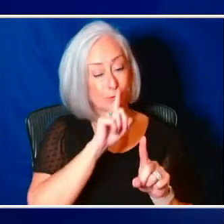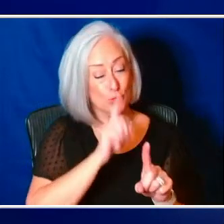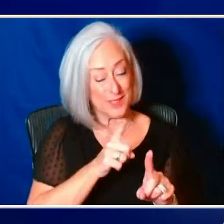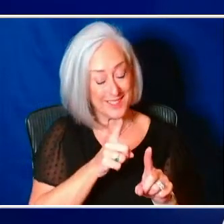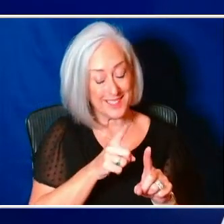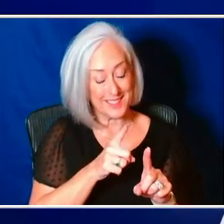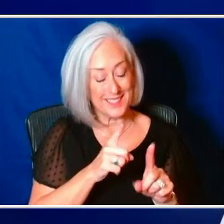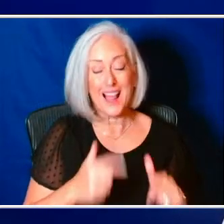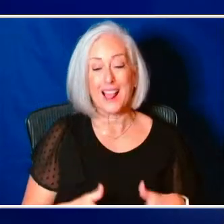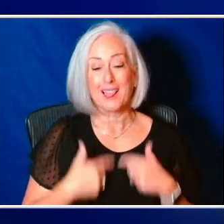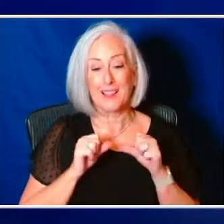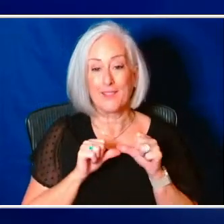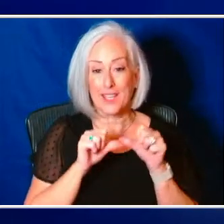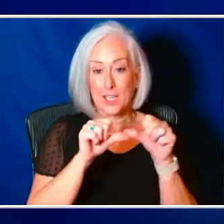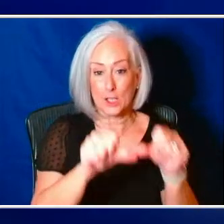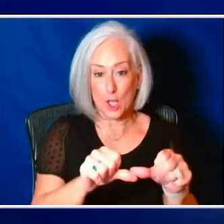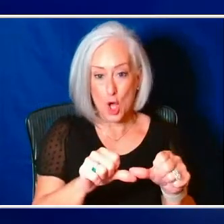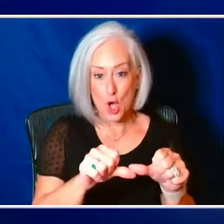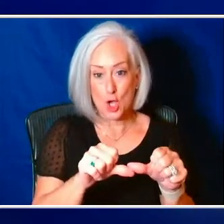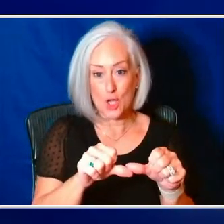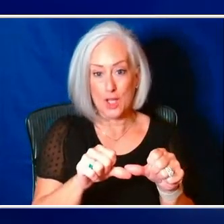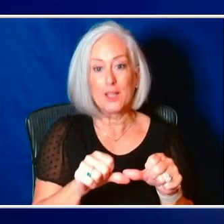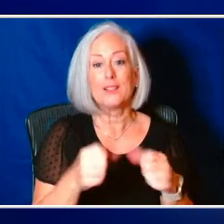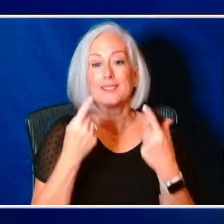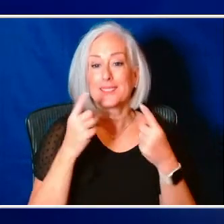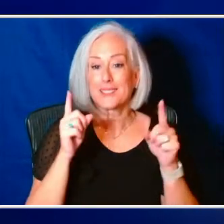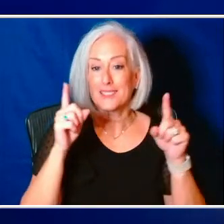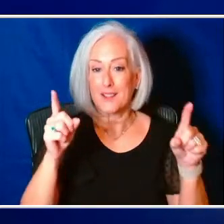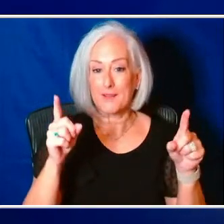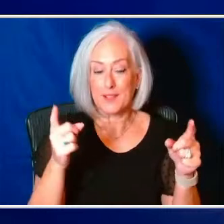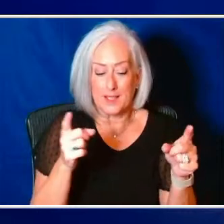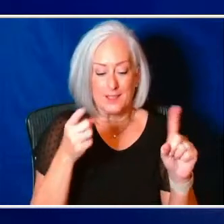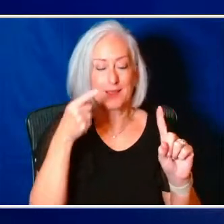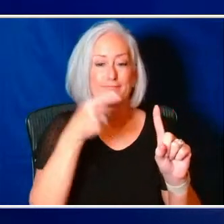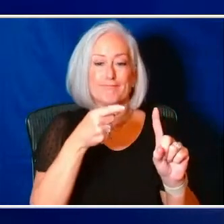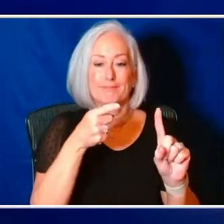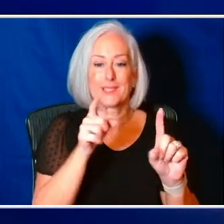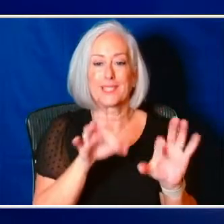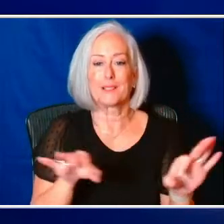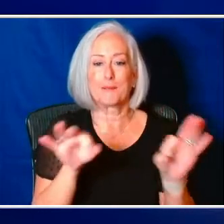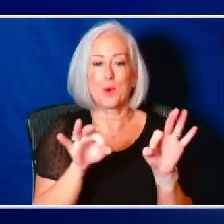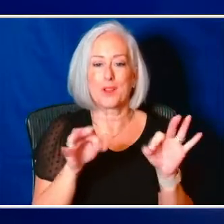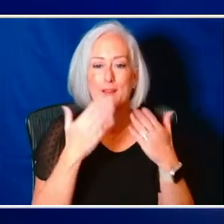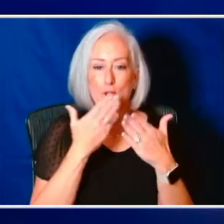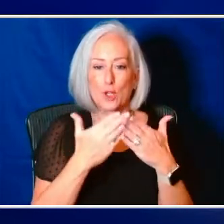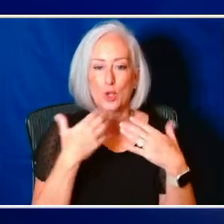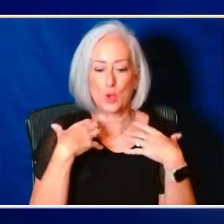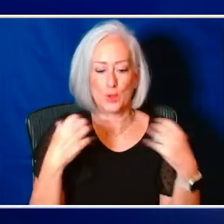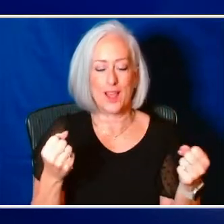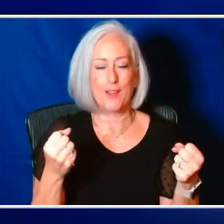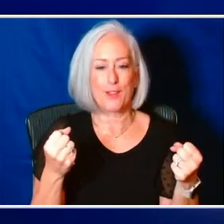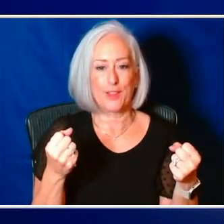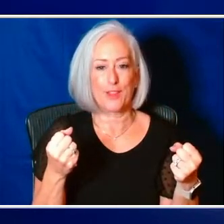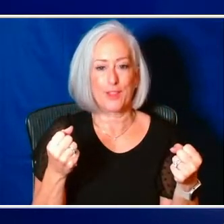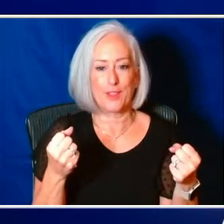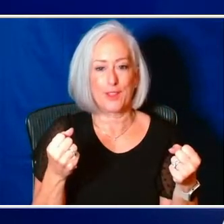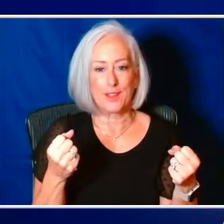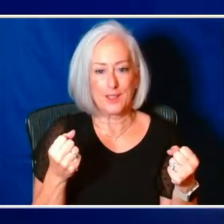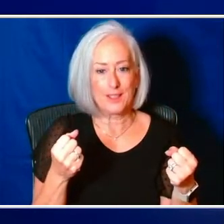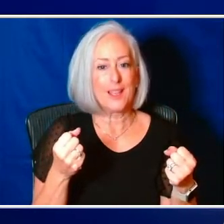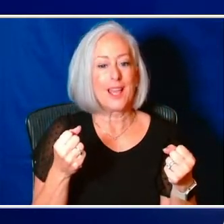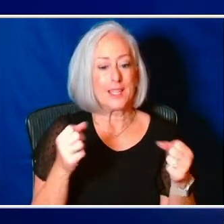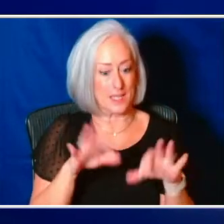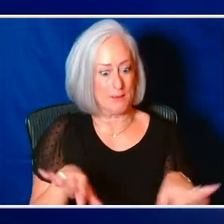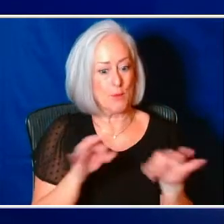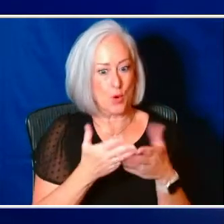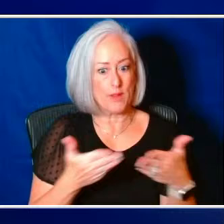long and prospering means you want to have good health. And one of the key things to have health is to be able to breathe. So take